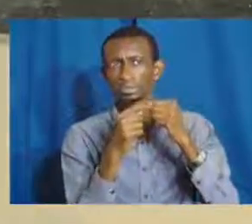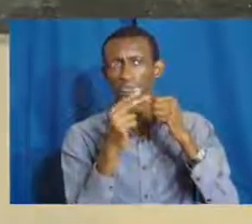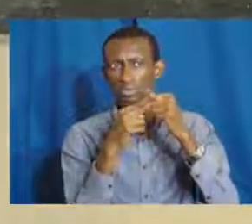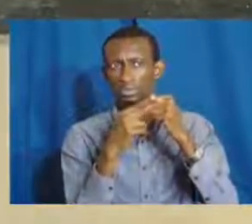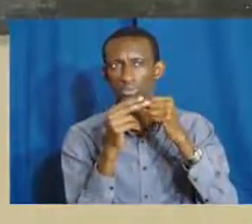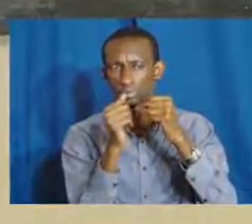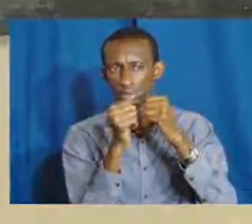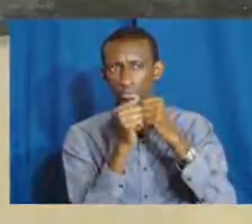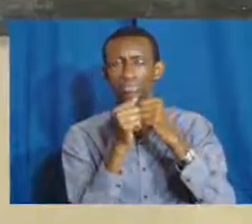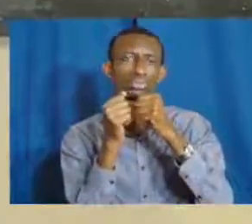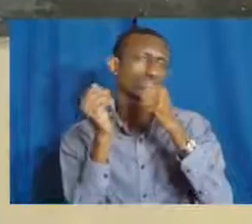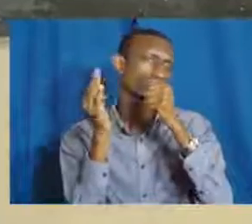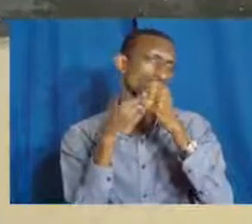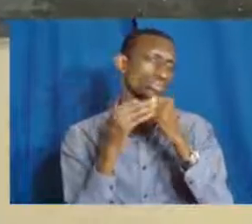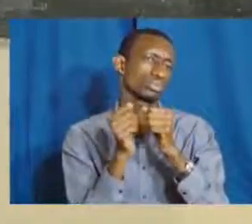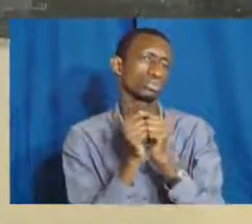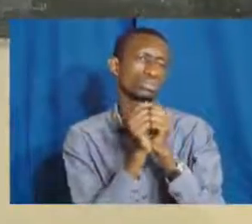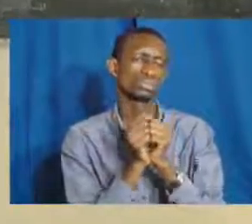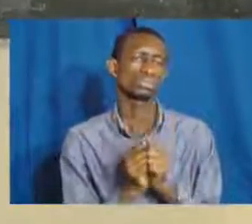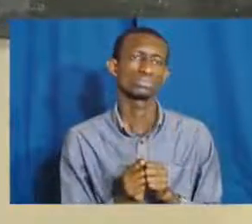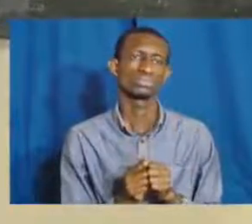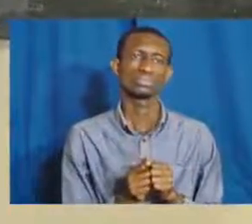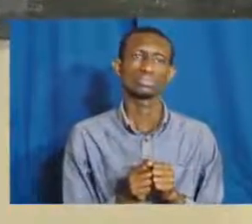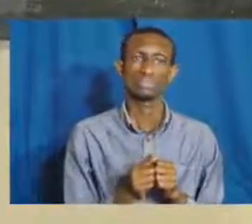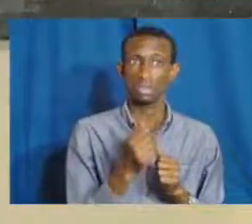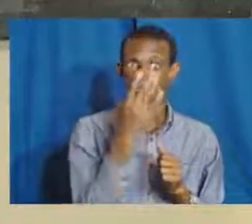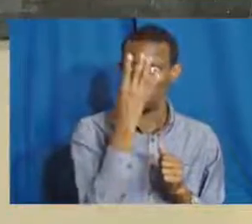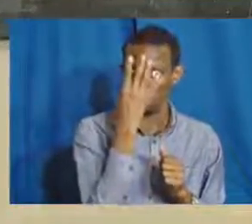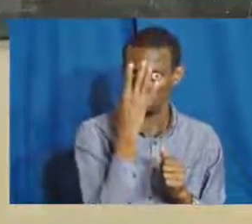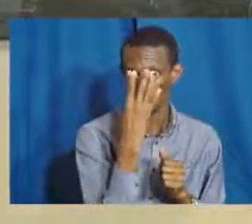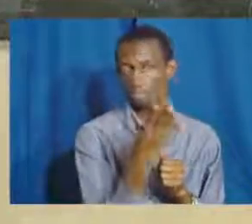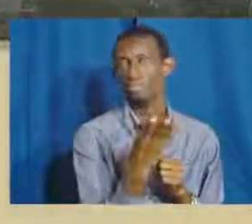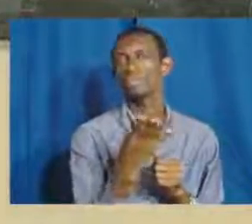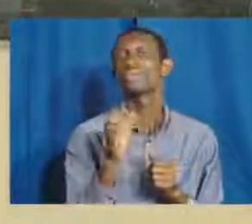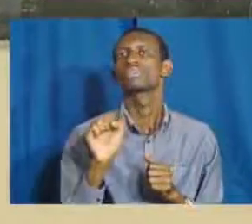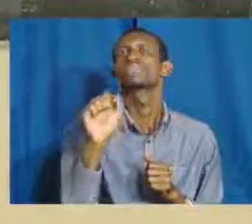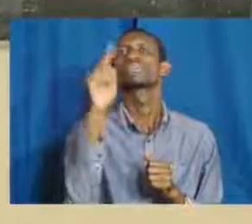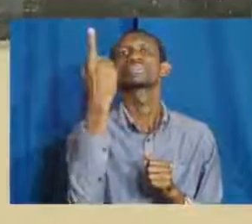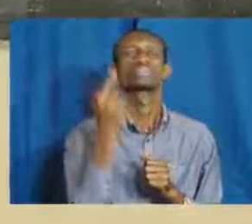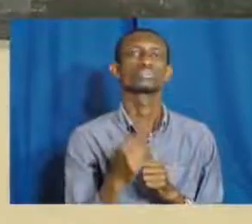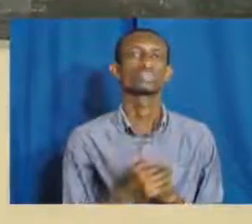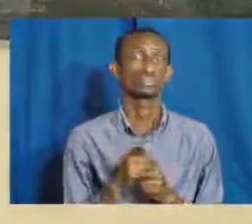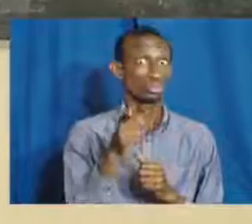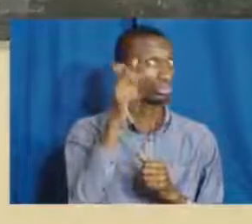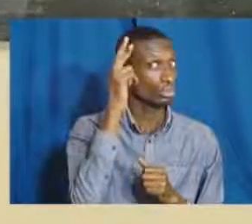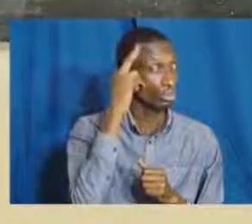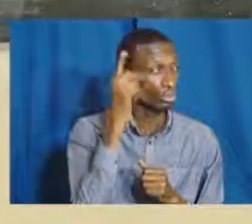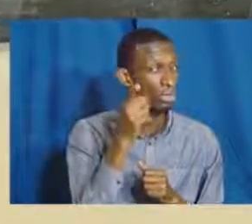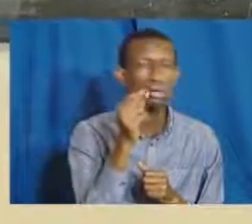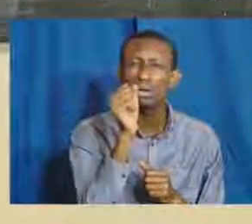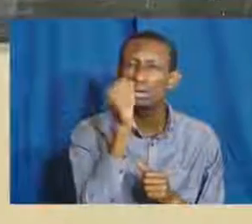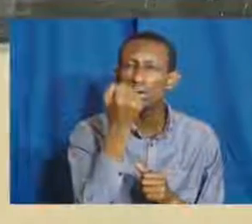12, 18. So this one will be 4s1. You remember